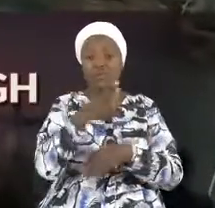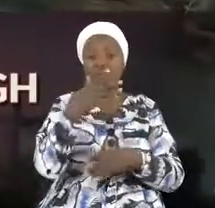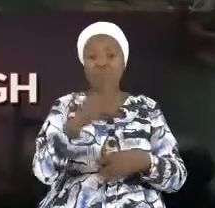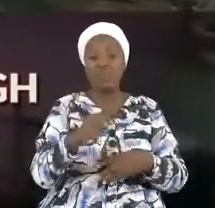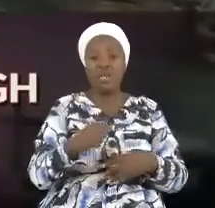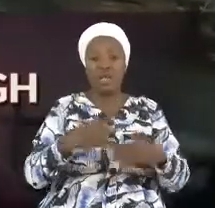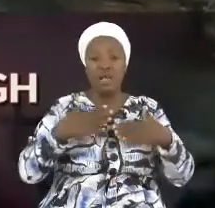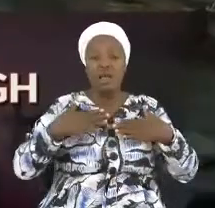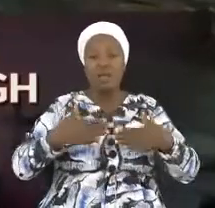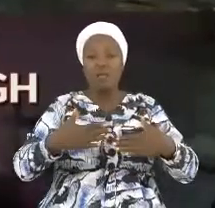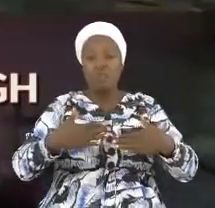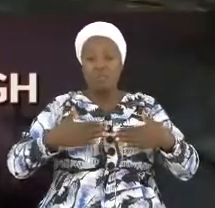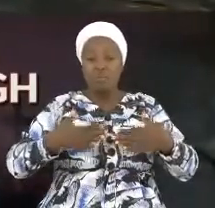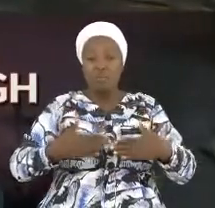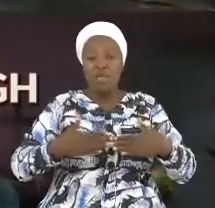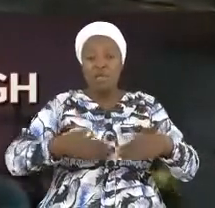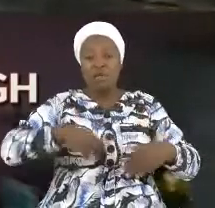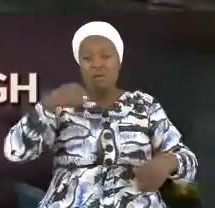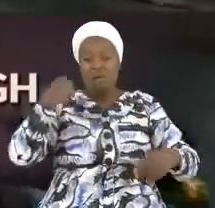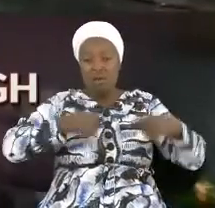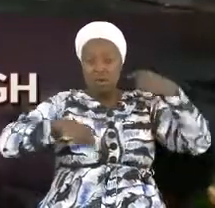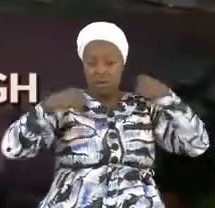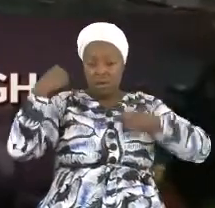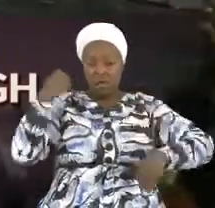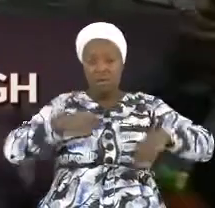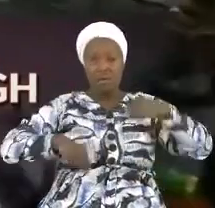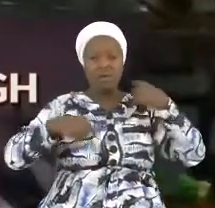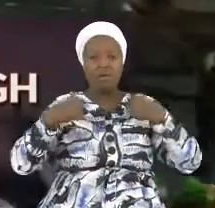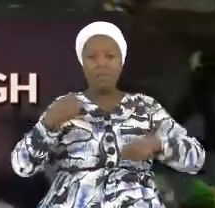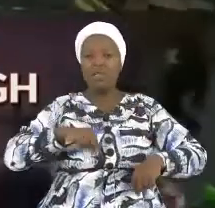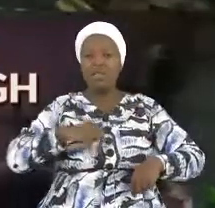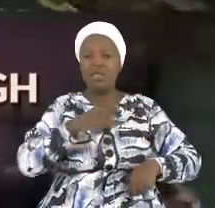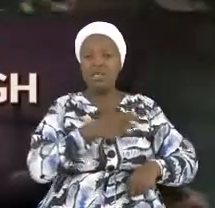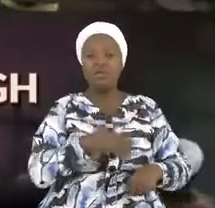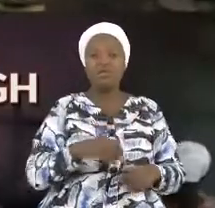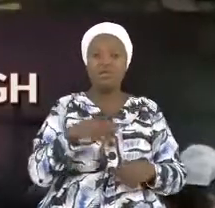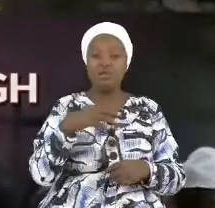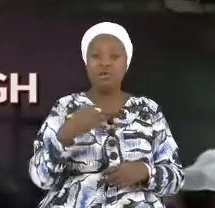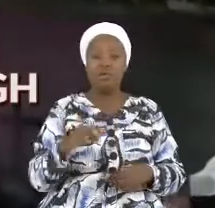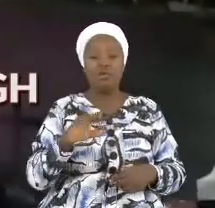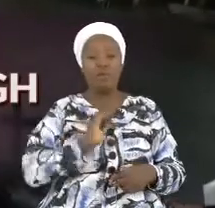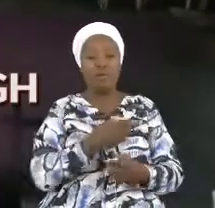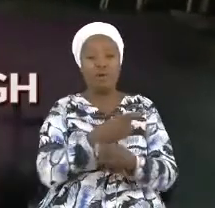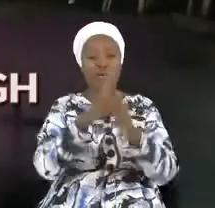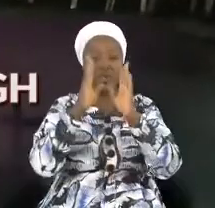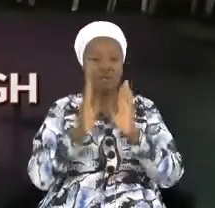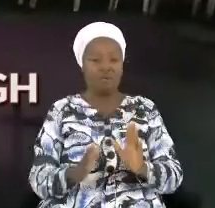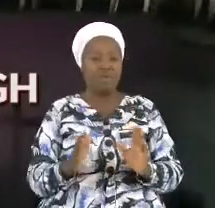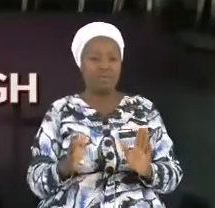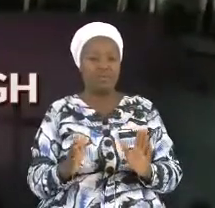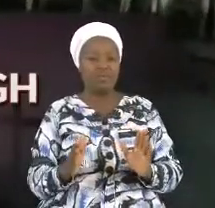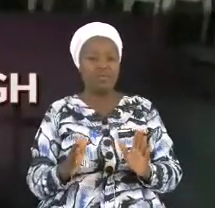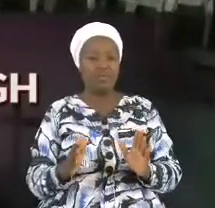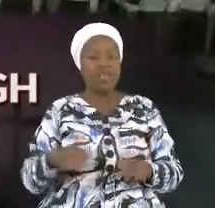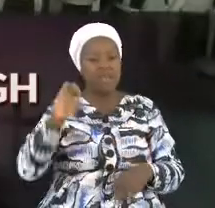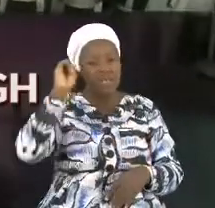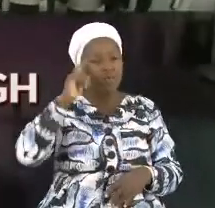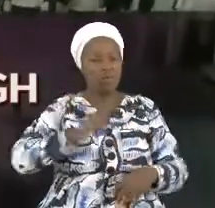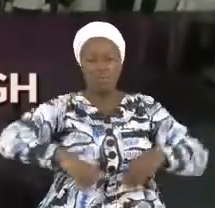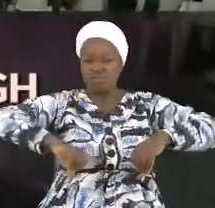scourged, he was meeting, stripes were laid on him, and by those